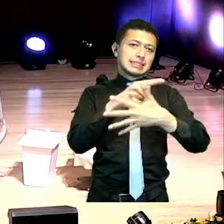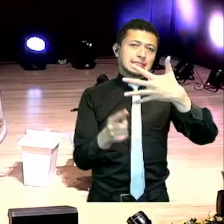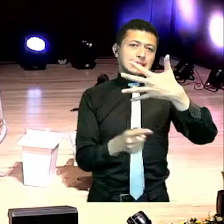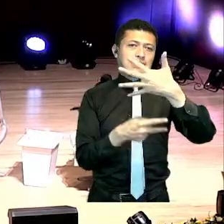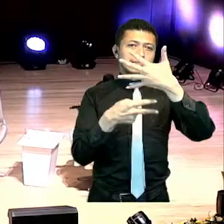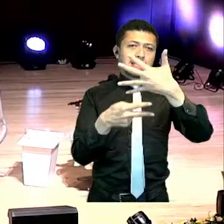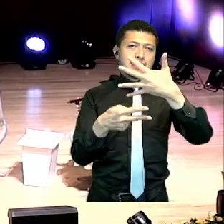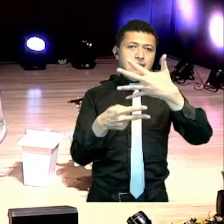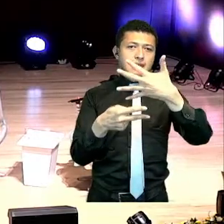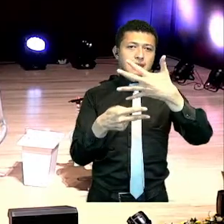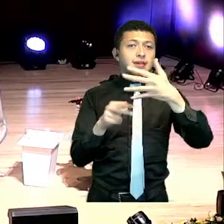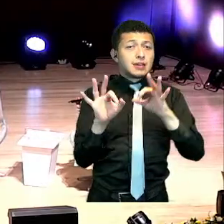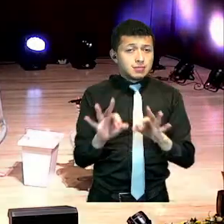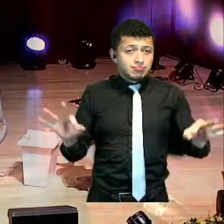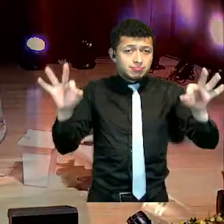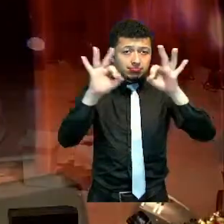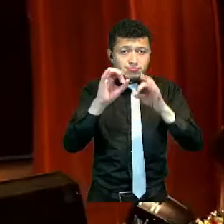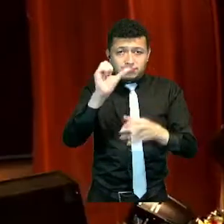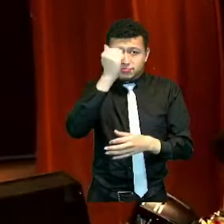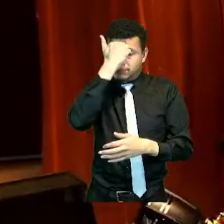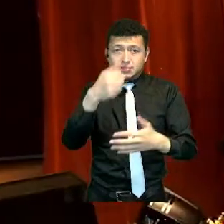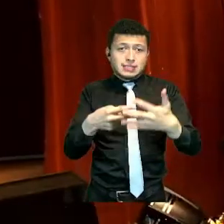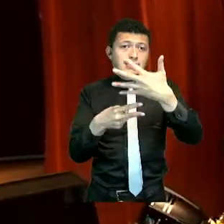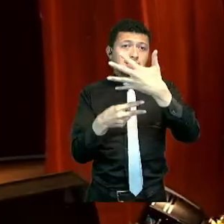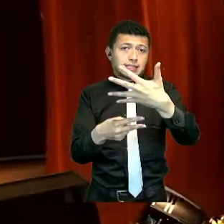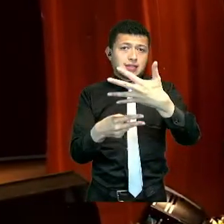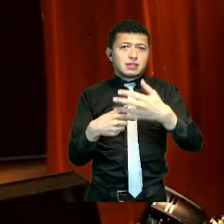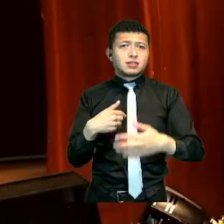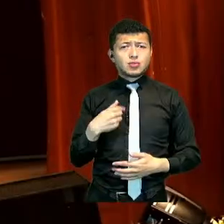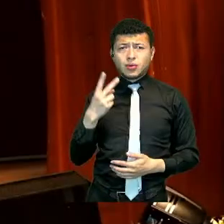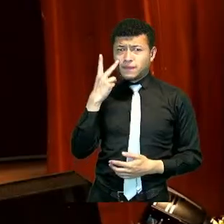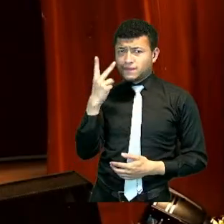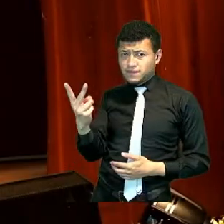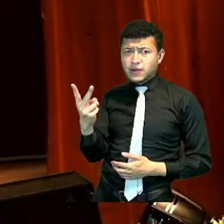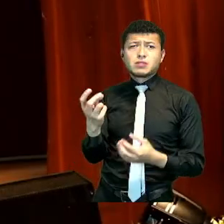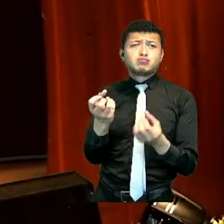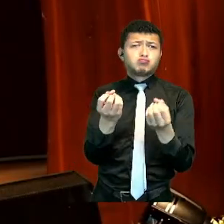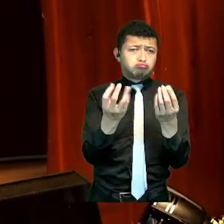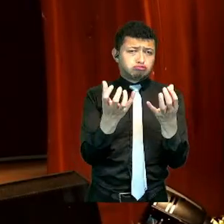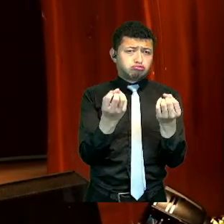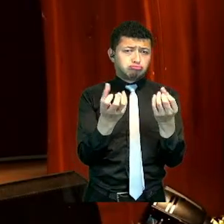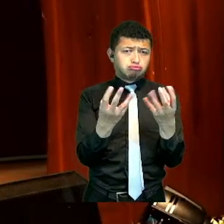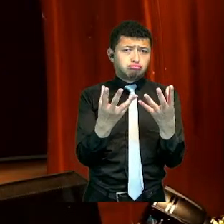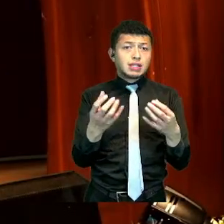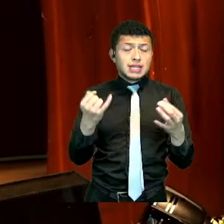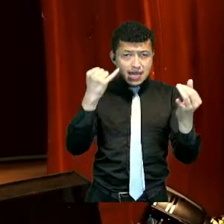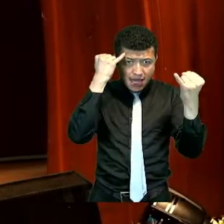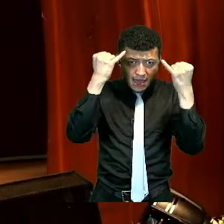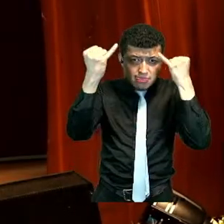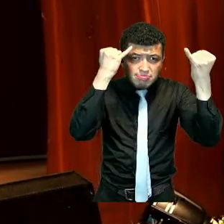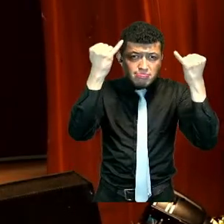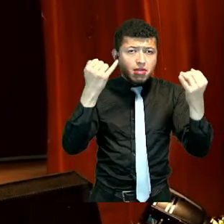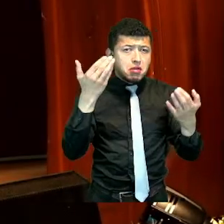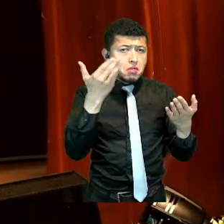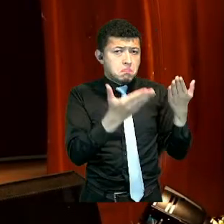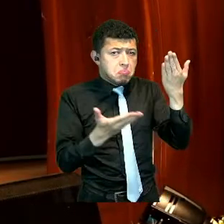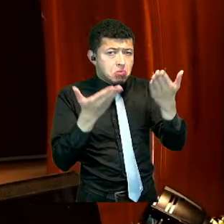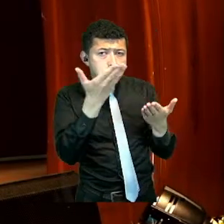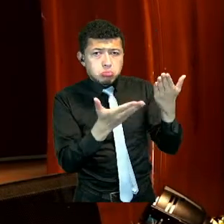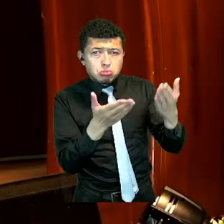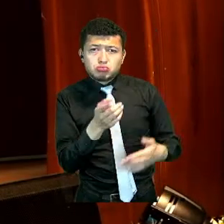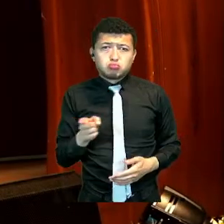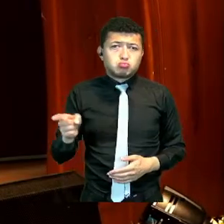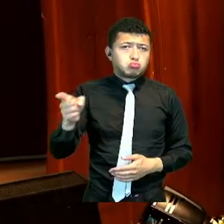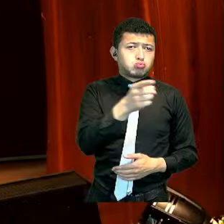would talk about 7 basic points. I see a lot of convergence here in the ideas